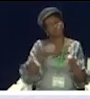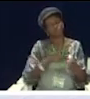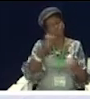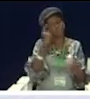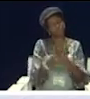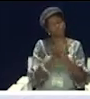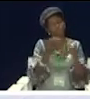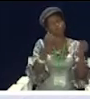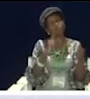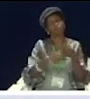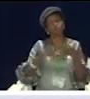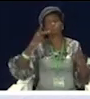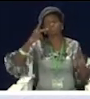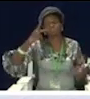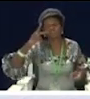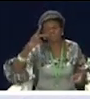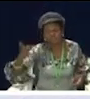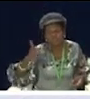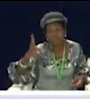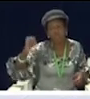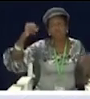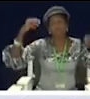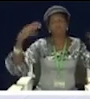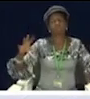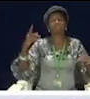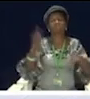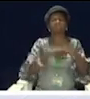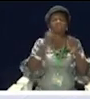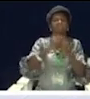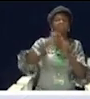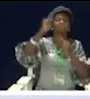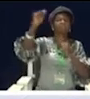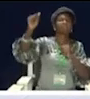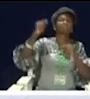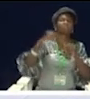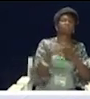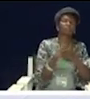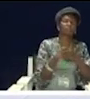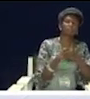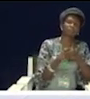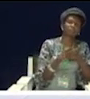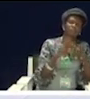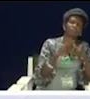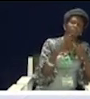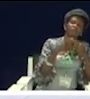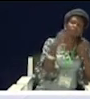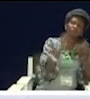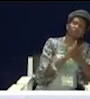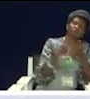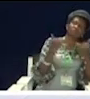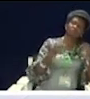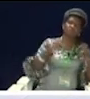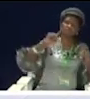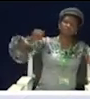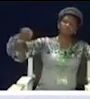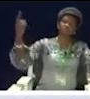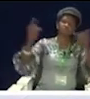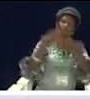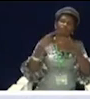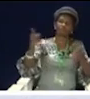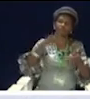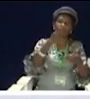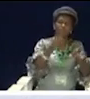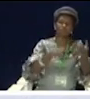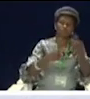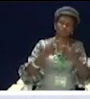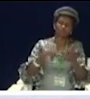to see him from a distance." He said, "But now he has gone before I could arrive. So